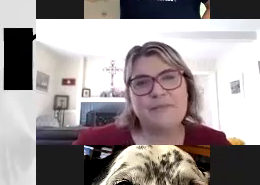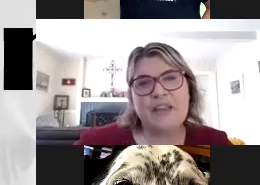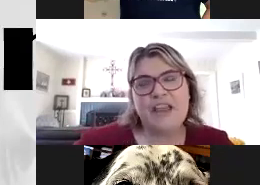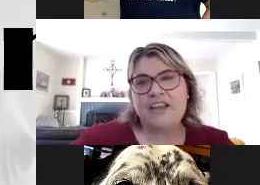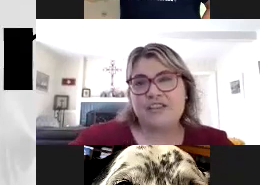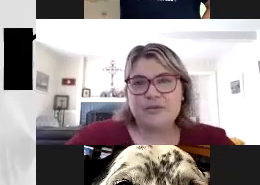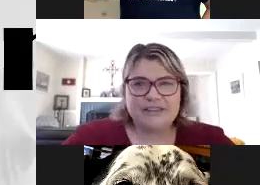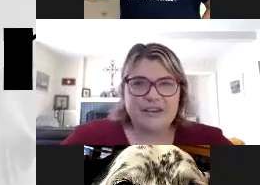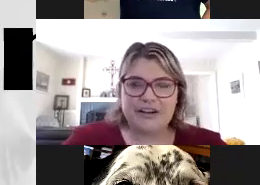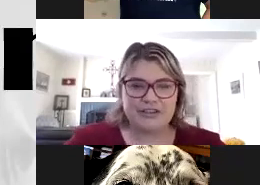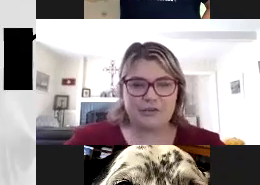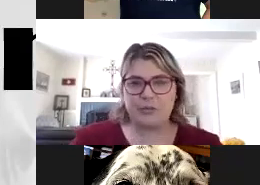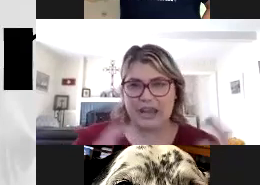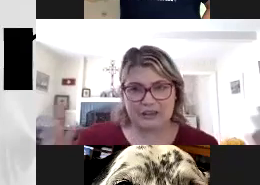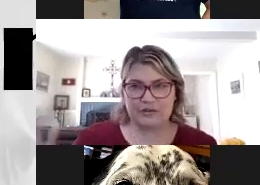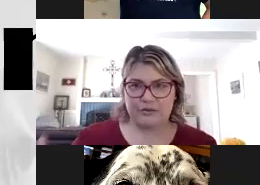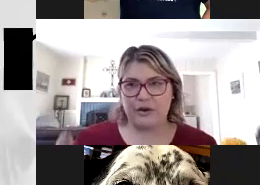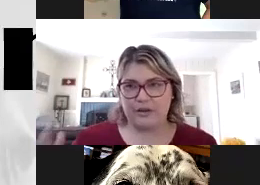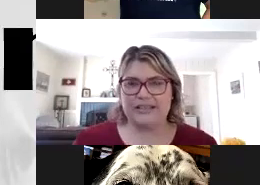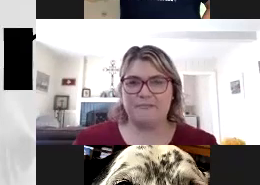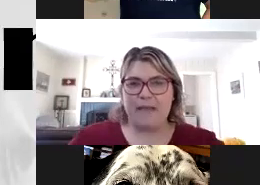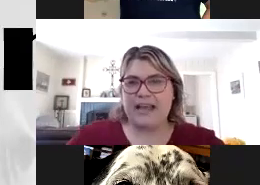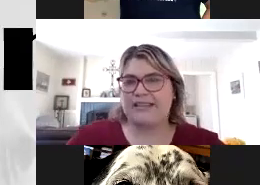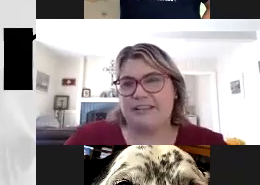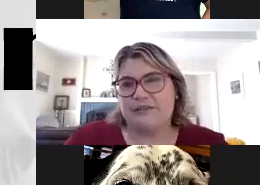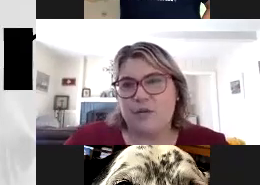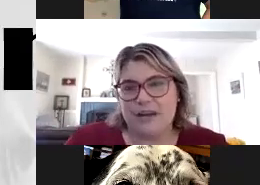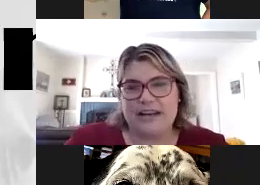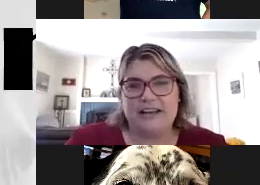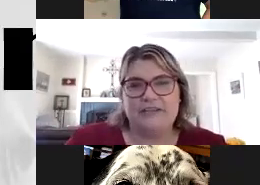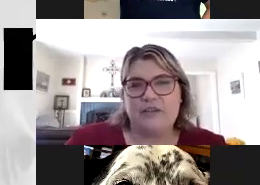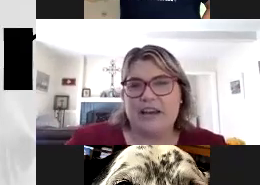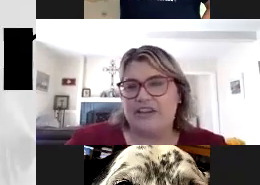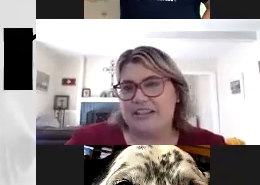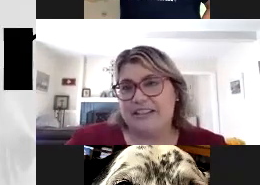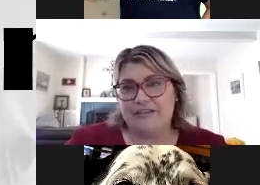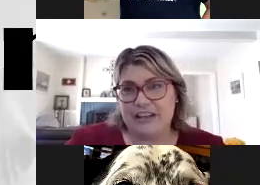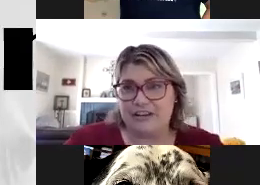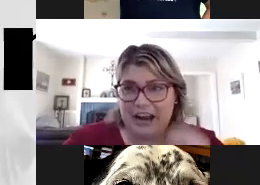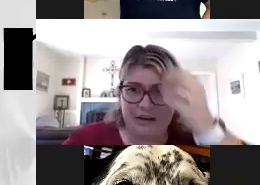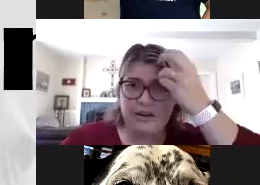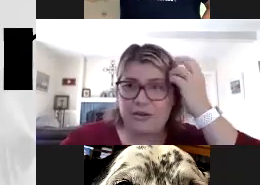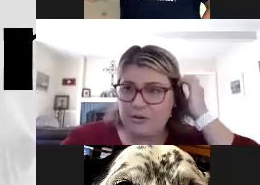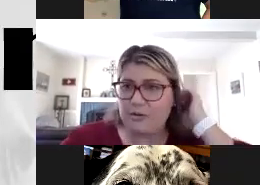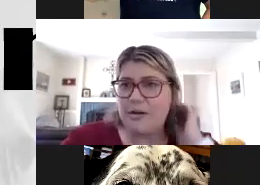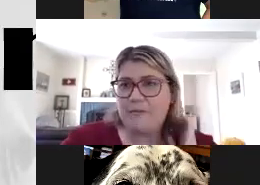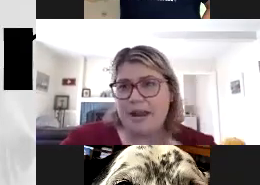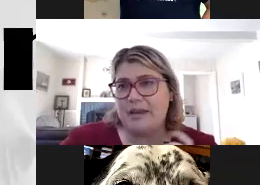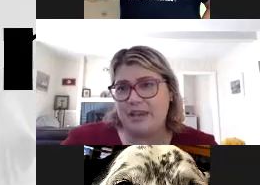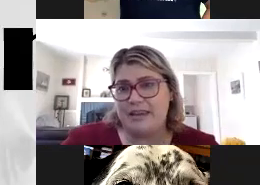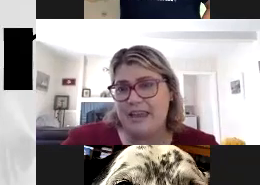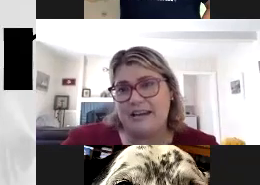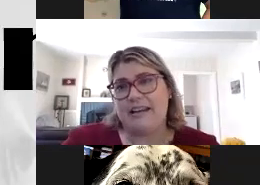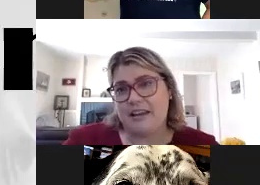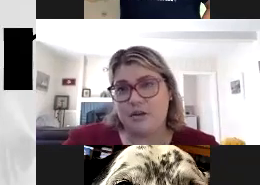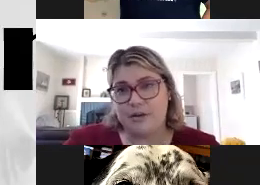Trump. So it's hard to wade through all this massive quantity of information to figure out who might